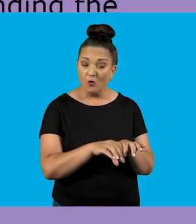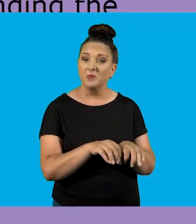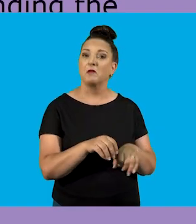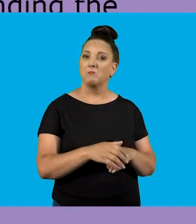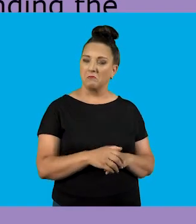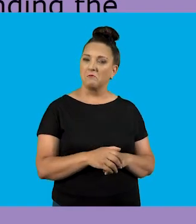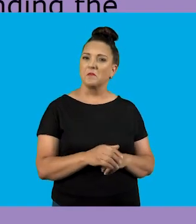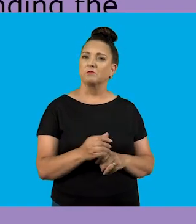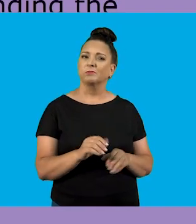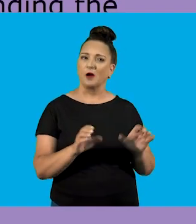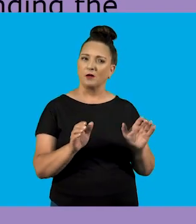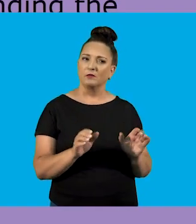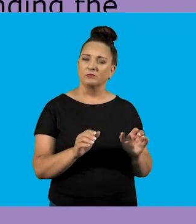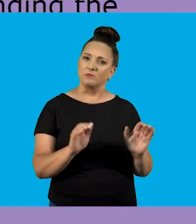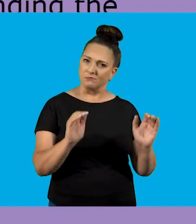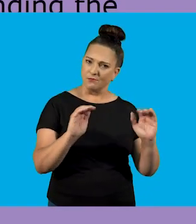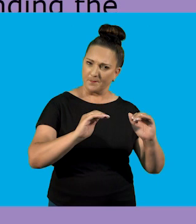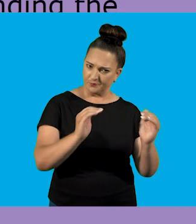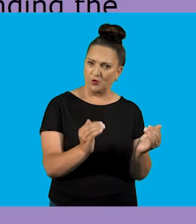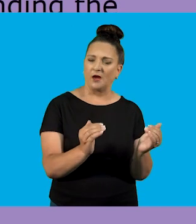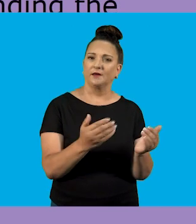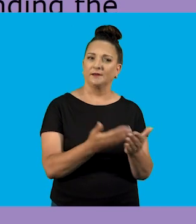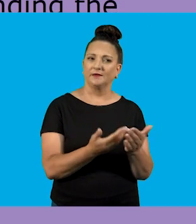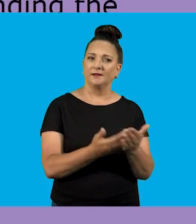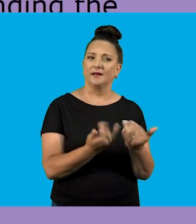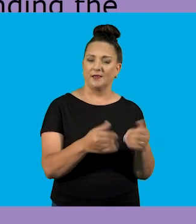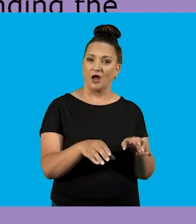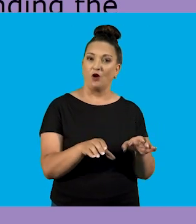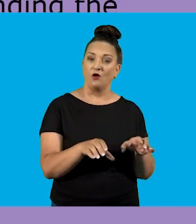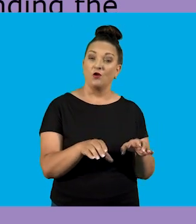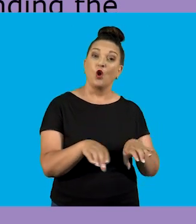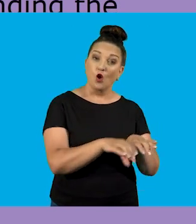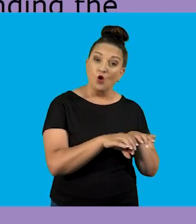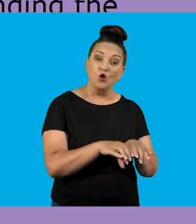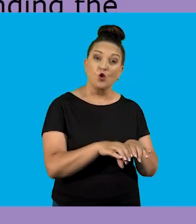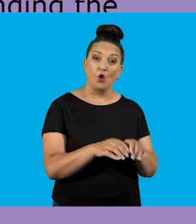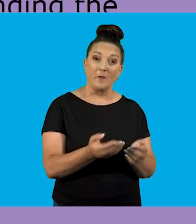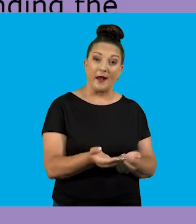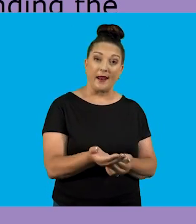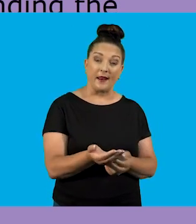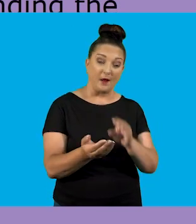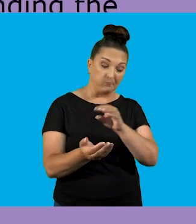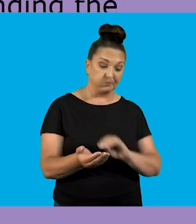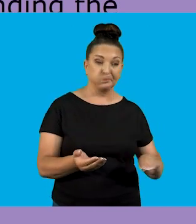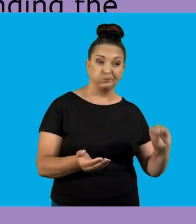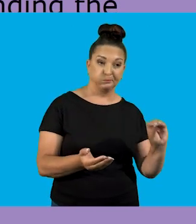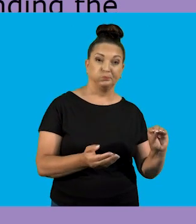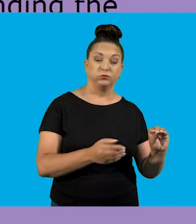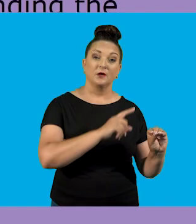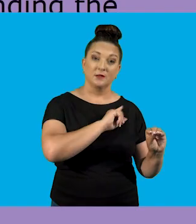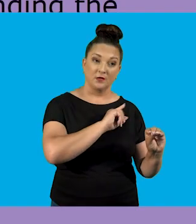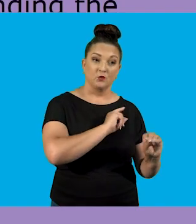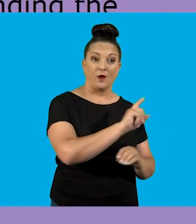because there's a common bracket there, I'm going to take it out as a common factor, which is my x plus 1.